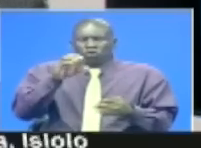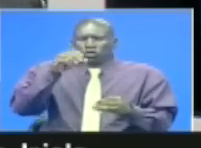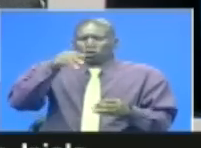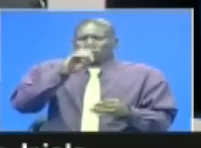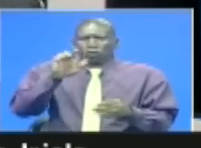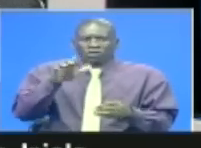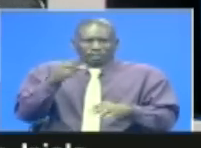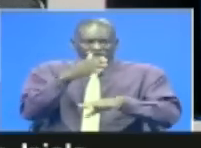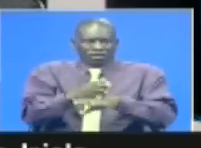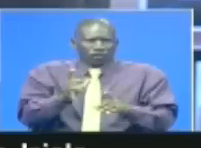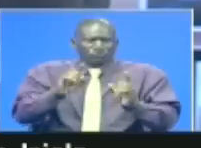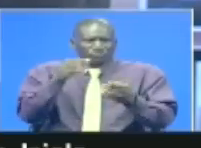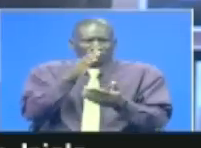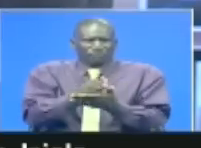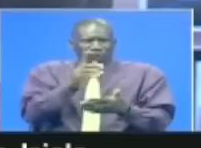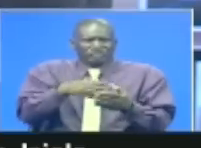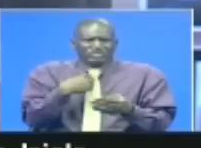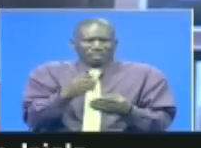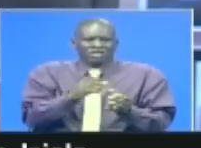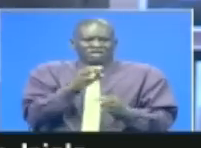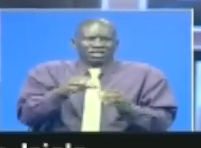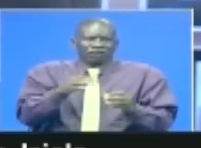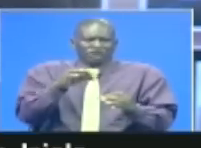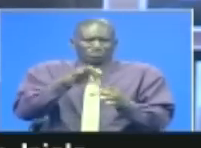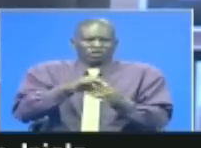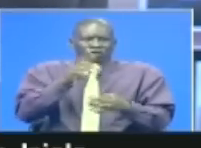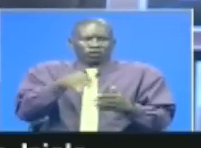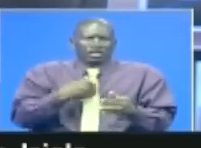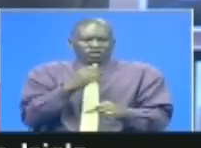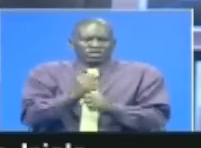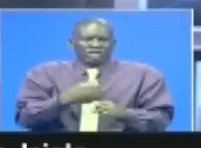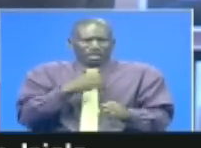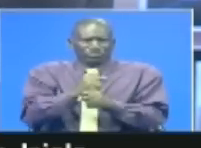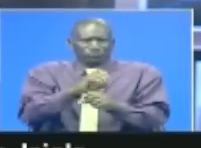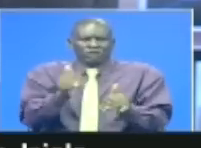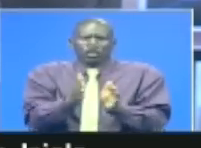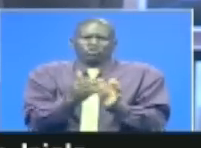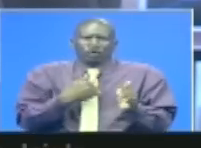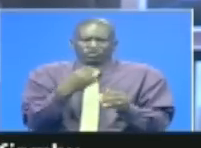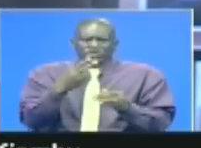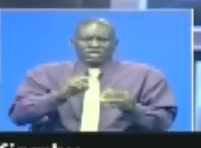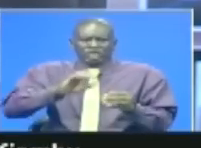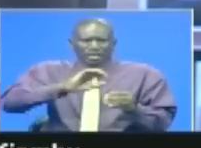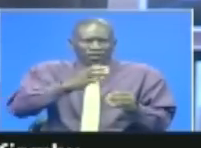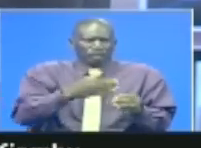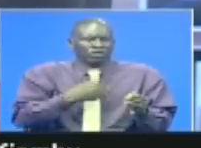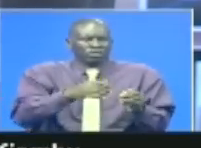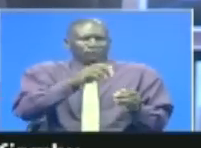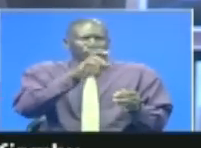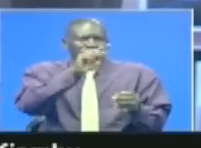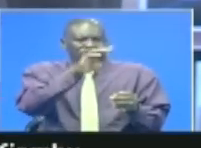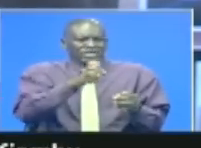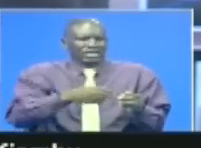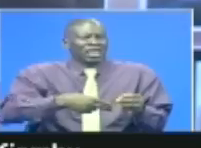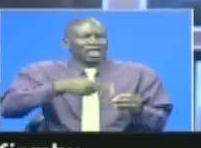So you don't believe in what they're saying? If you're going to be voted in for what you have done, I have worked. And you have seen our county has been rated highly